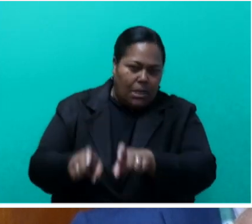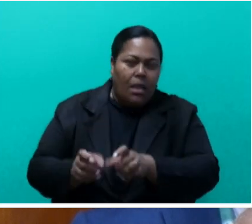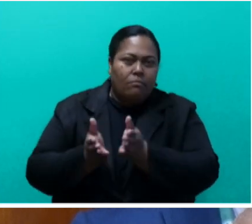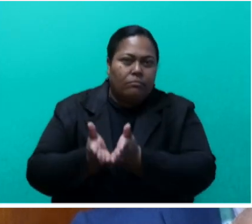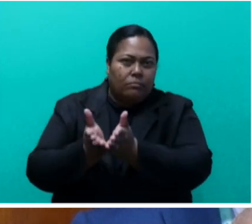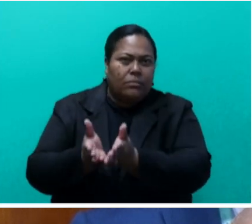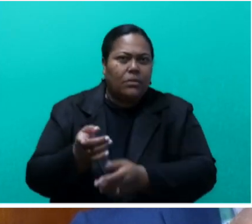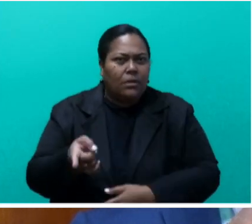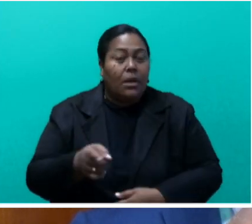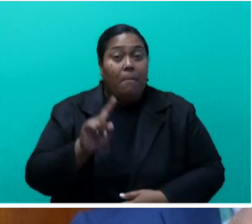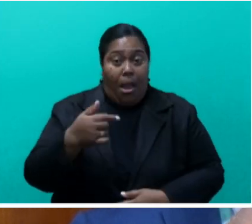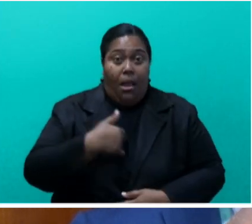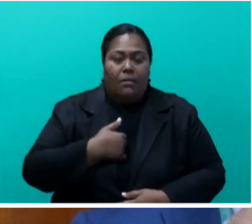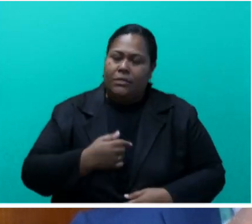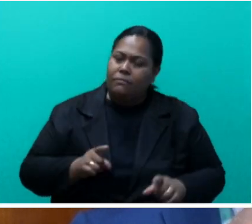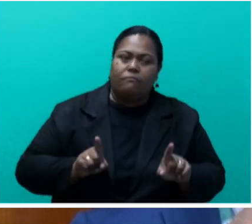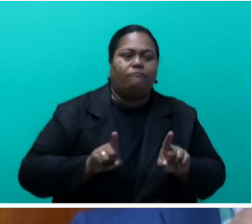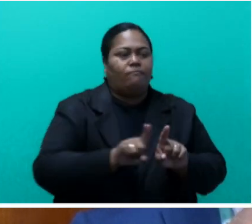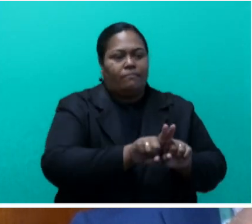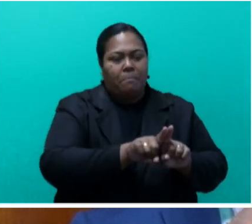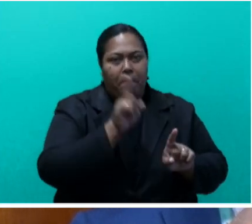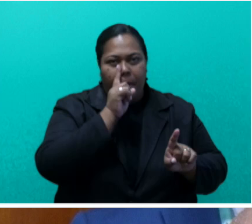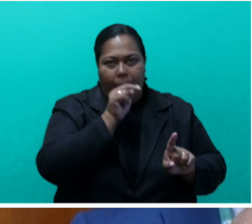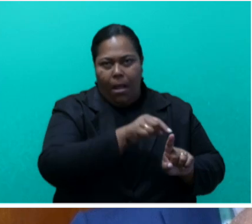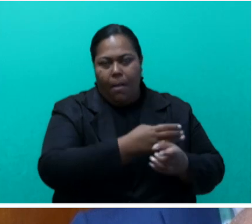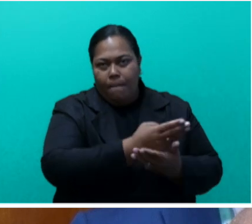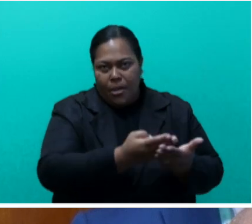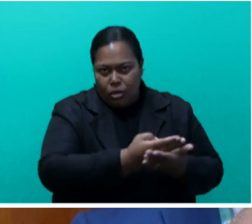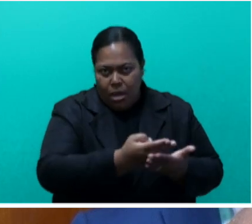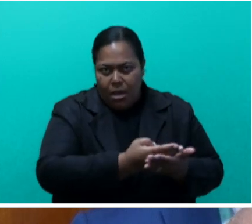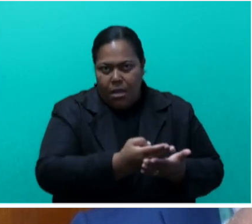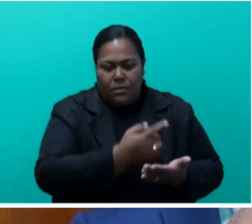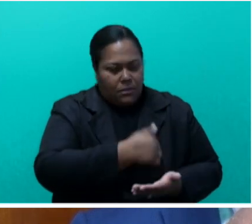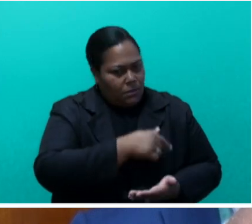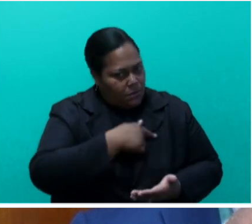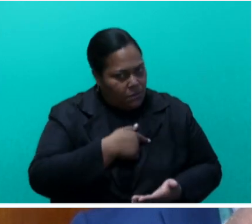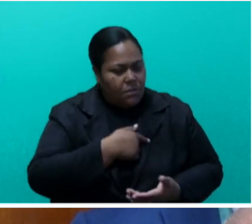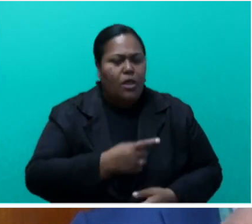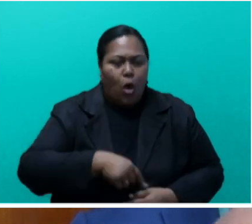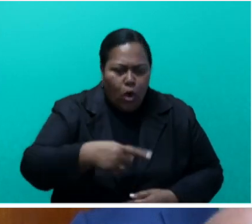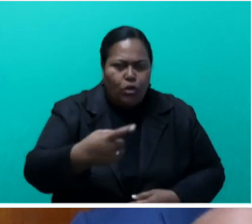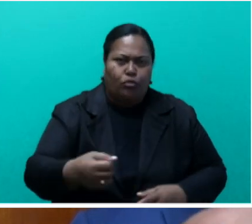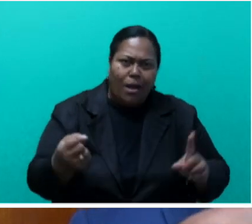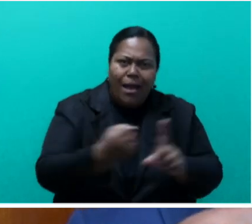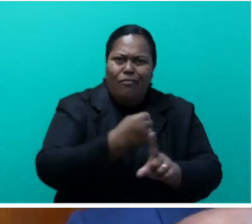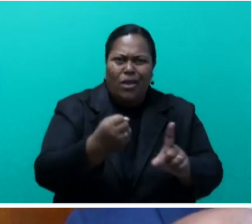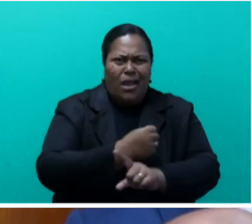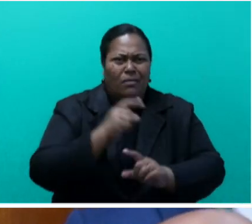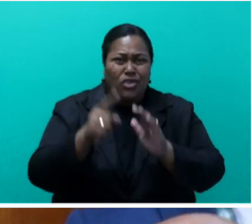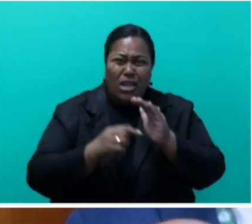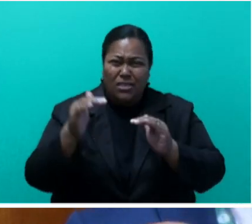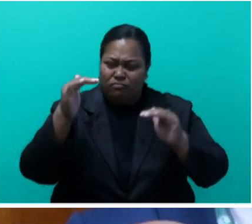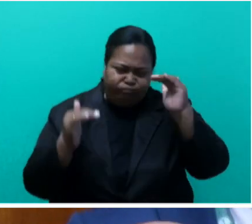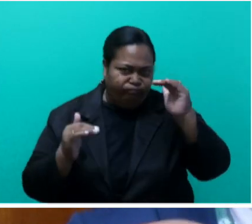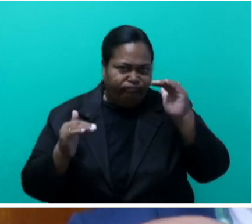Speaker, I stand in solidarity with the people of the Marshall Islands as they continue to advocate against the injustices they face and the